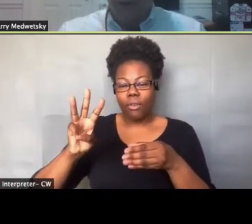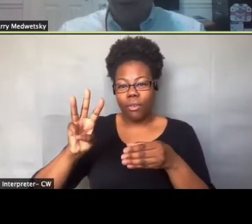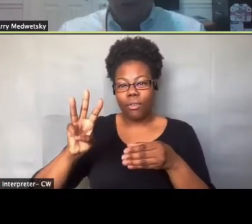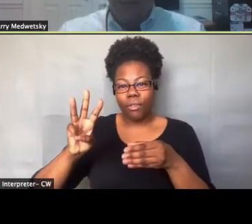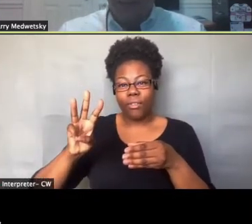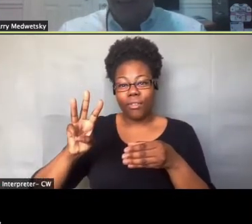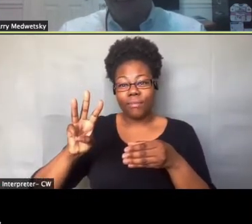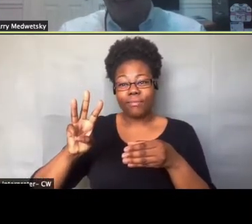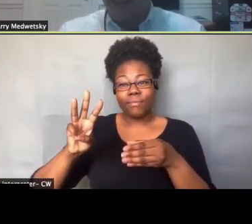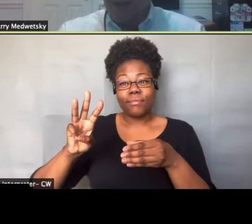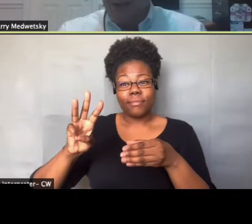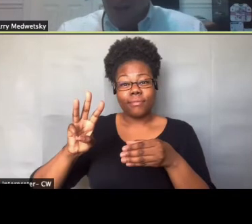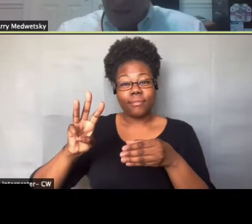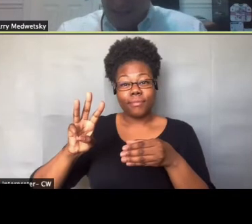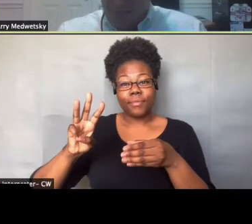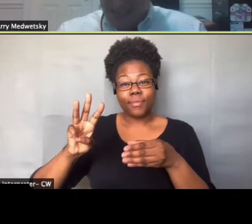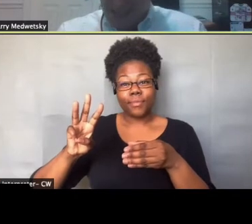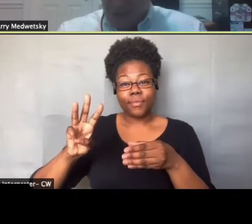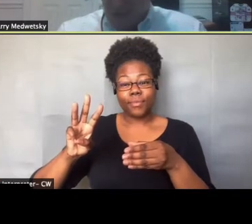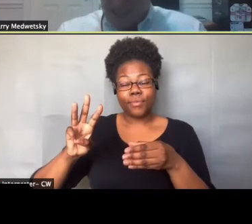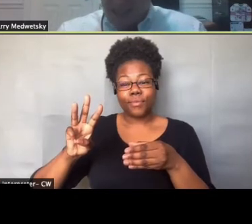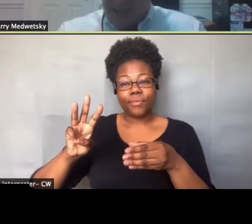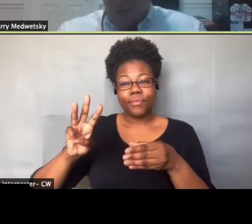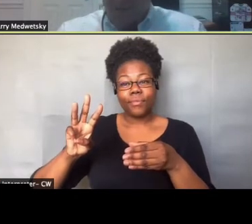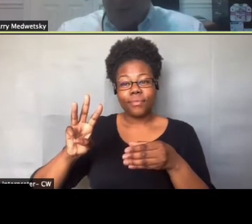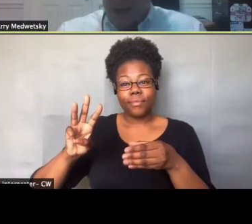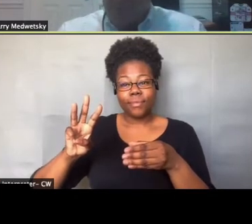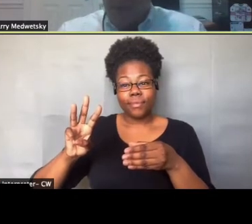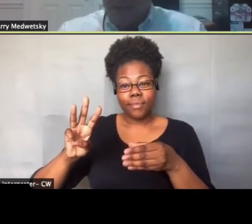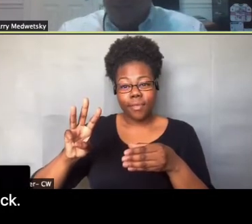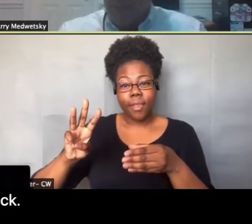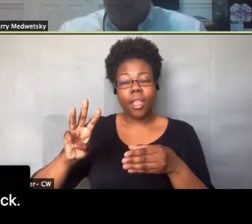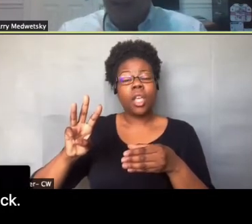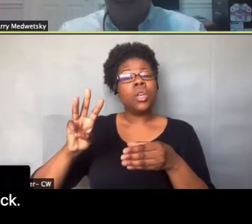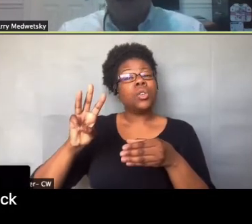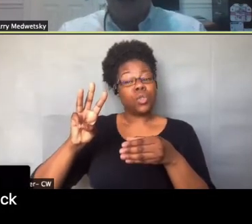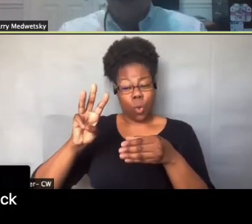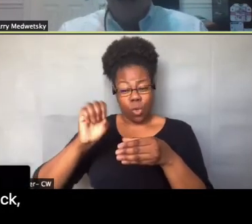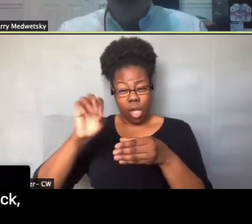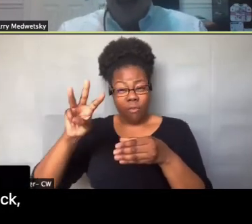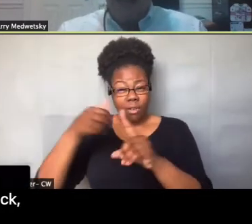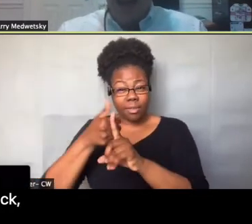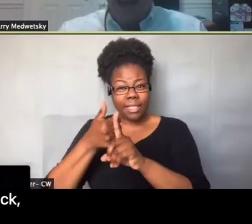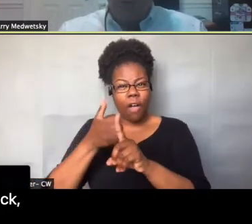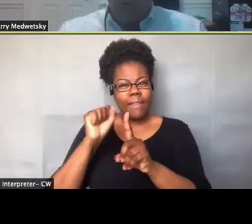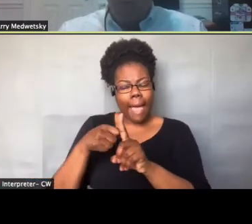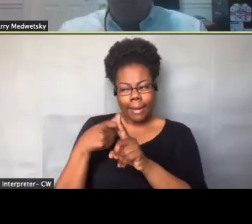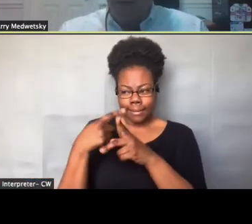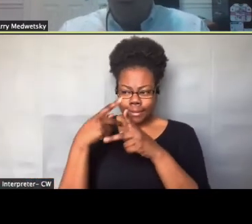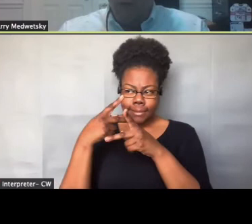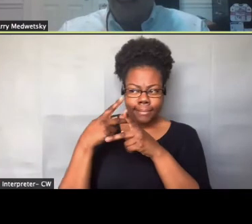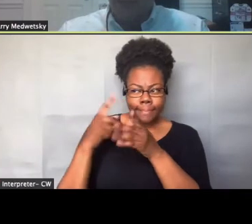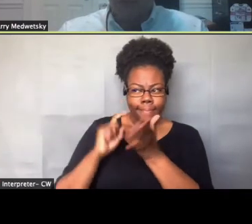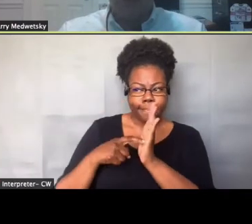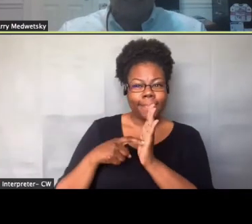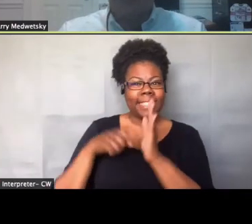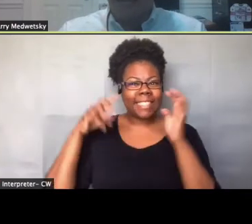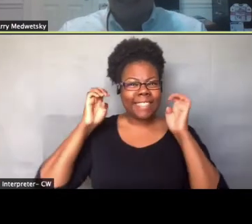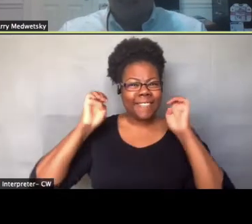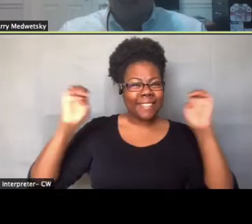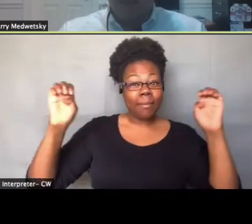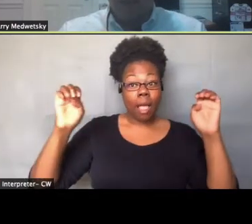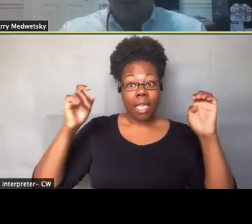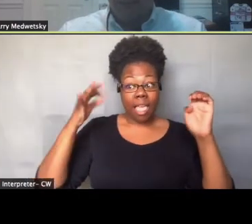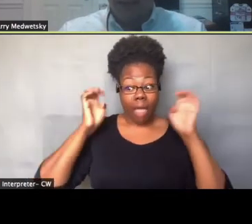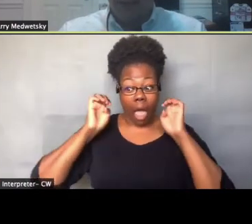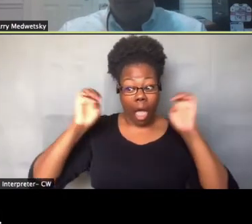such a way where the detect when the whistling or feedback might just be beginning, and they had ways to just